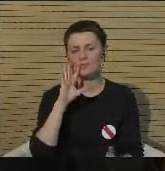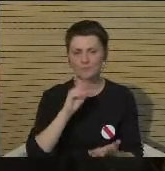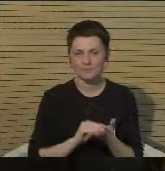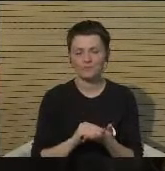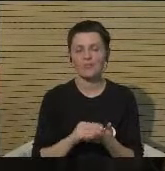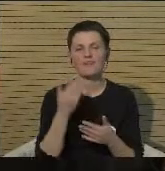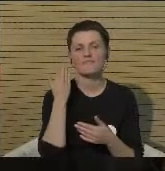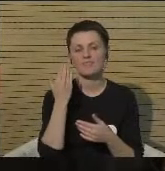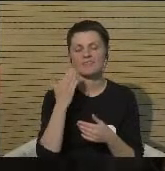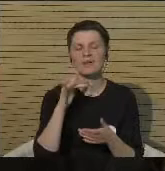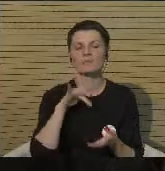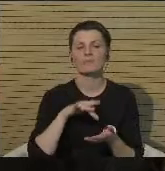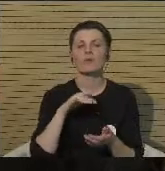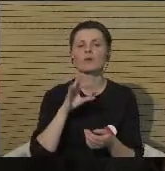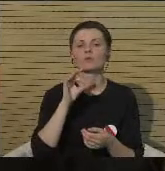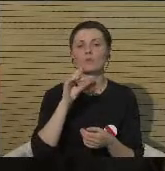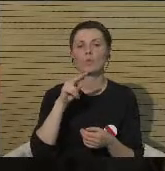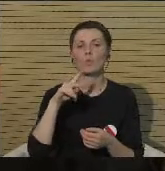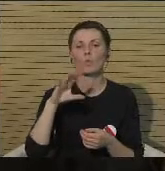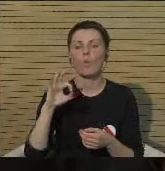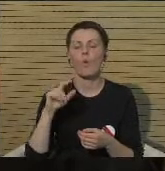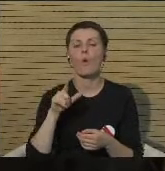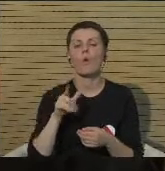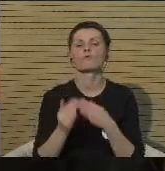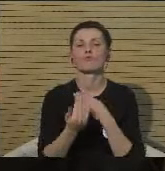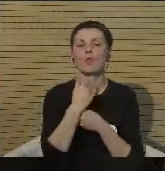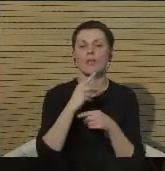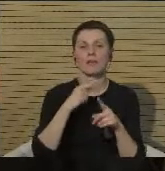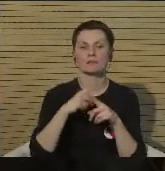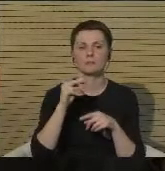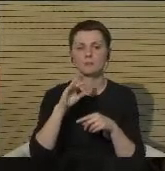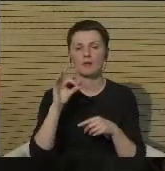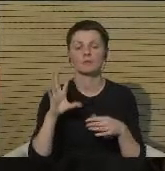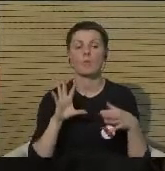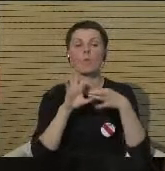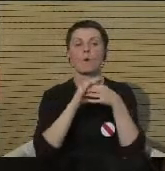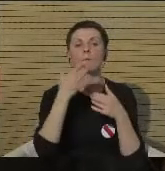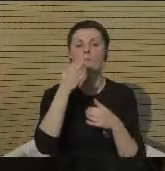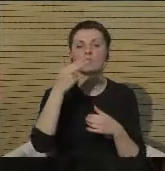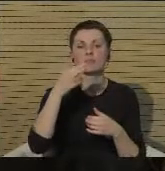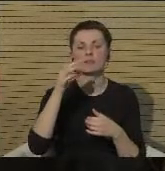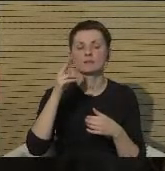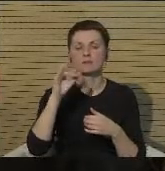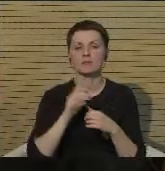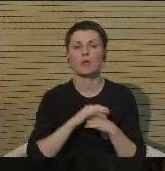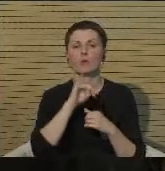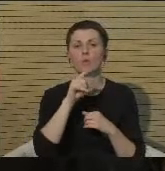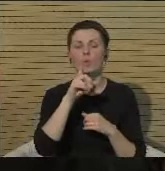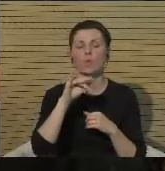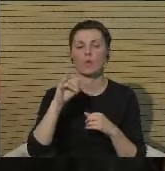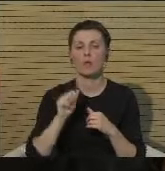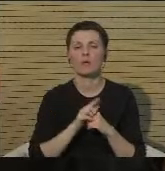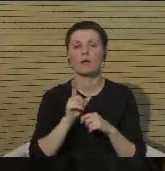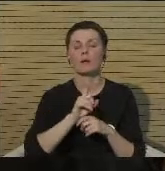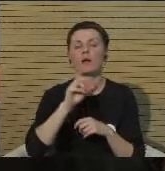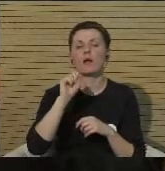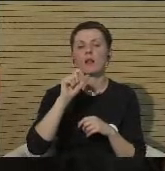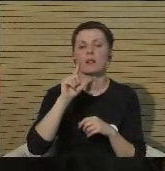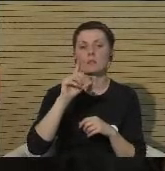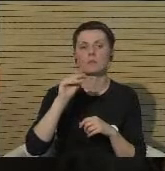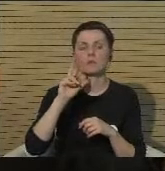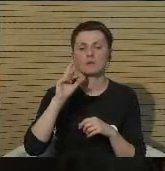Good evening again. Welcome back to Studio East Express. We connect